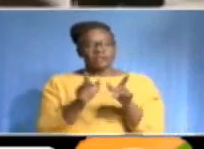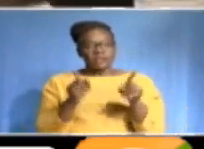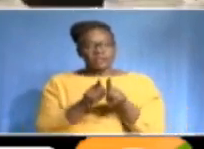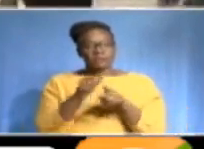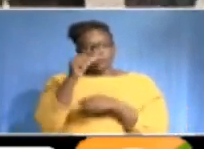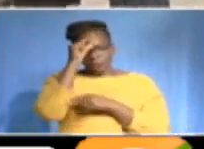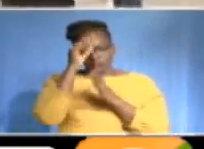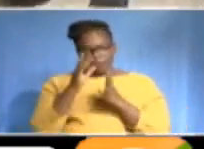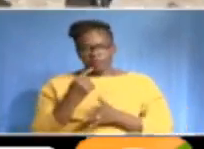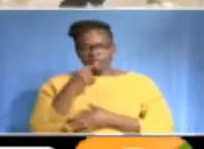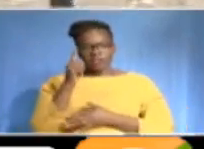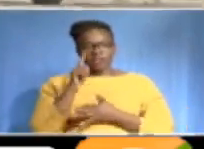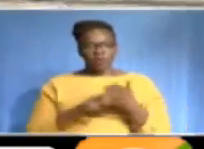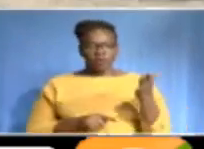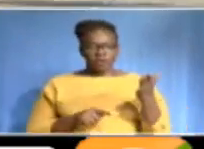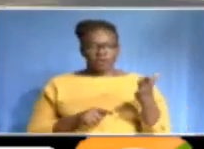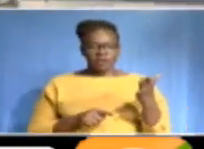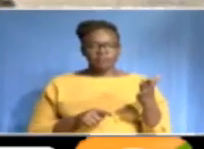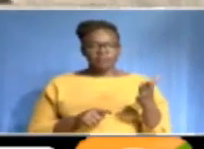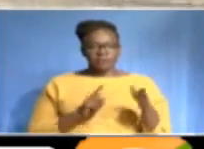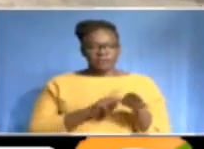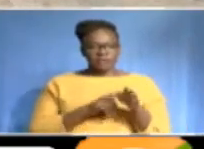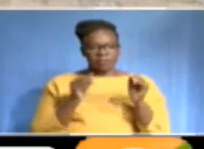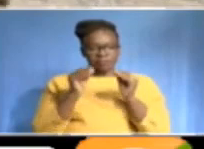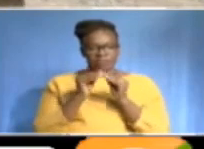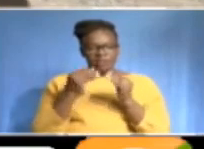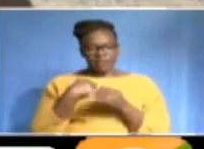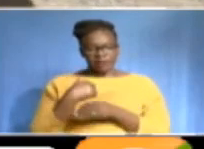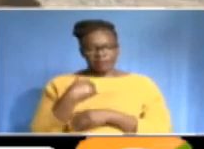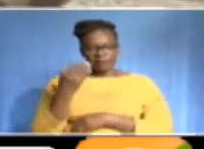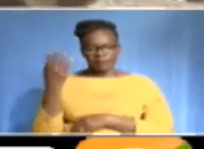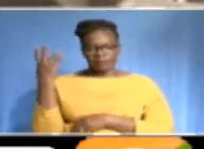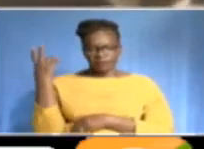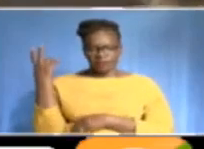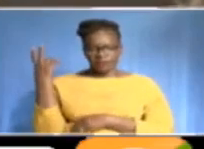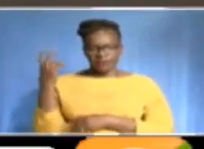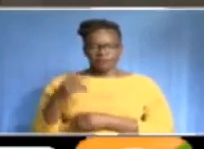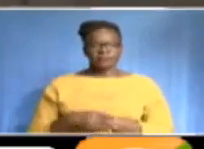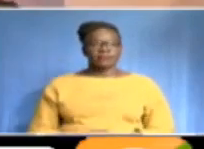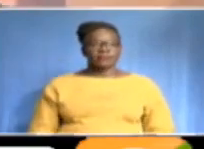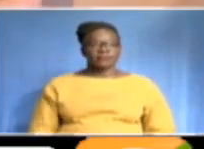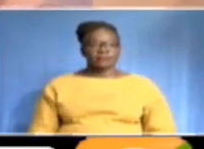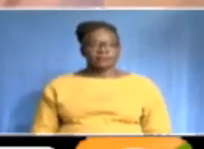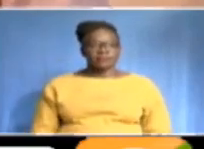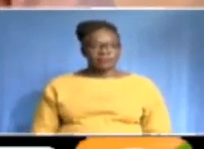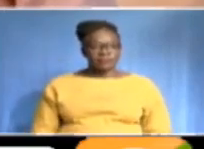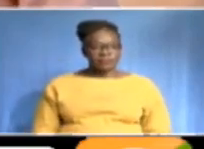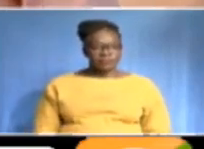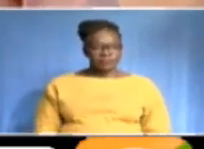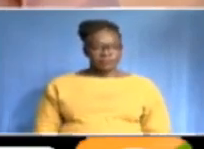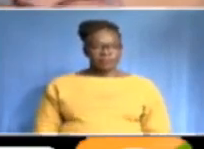in the culmination of a meeting that brought the two groups together this evening.